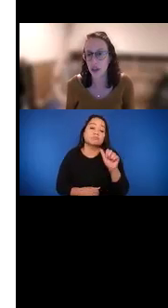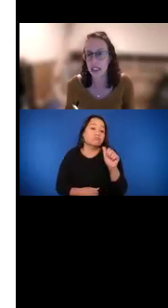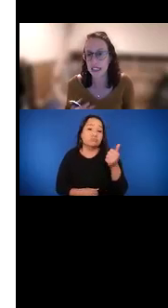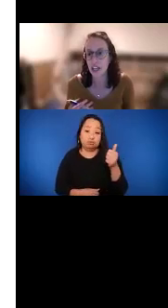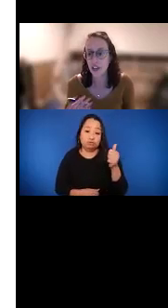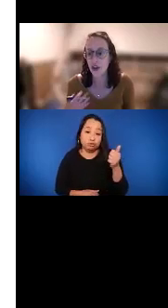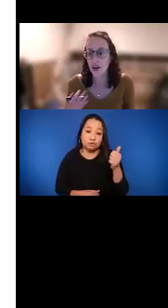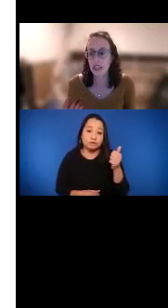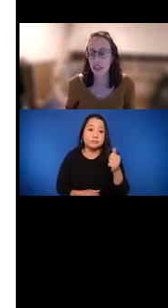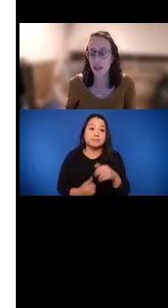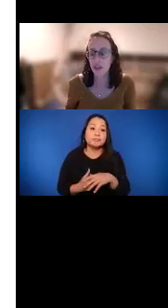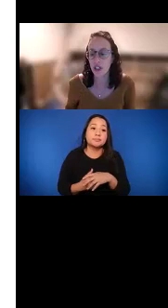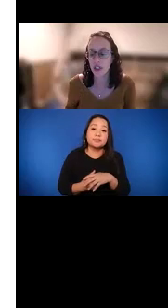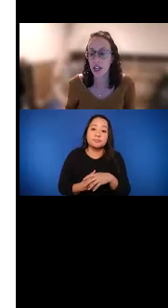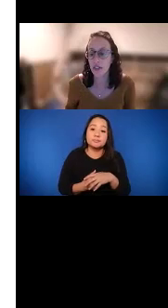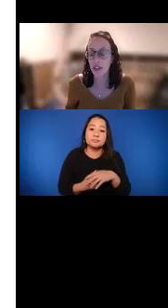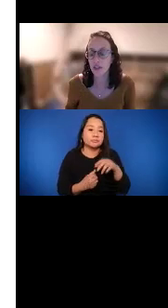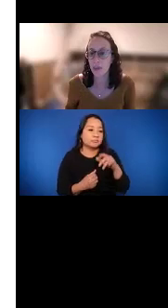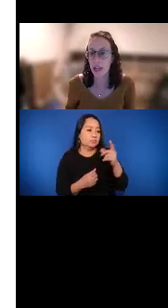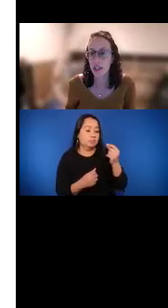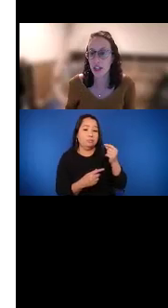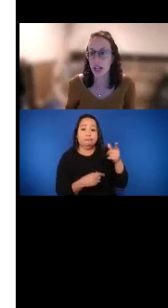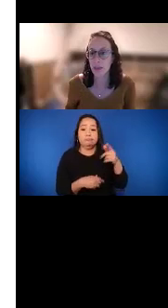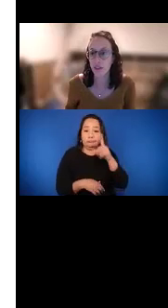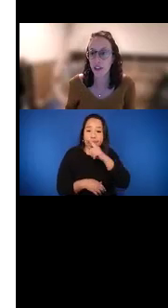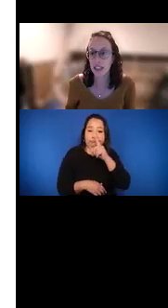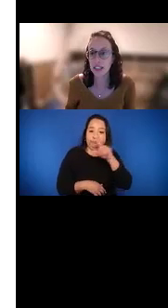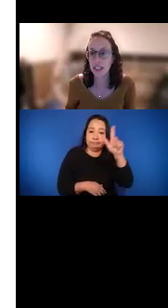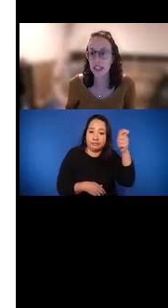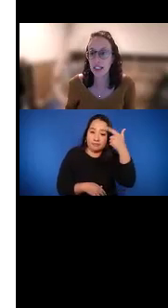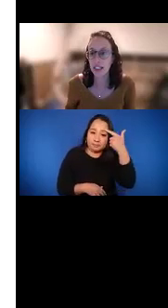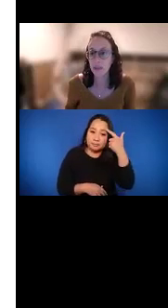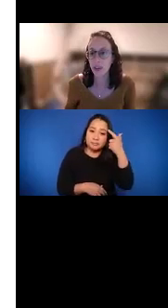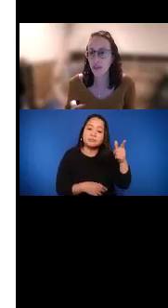impersonators do is they'll ask you for a lot of information